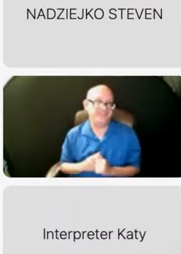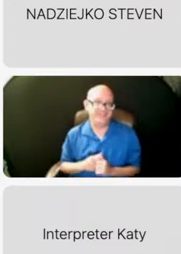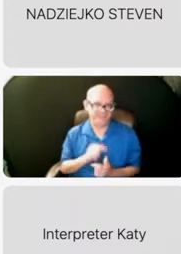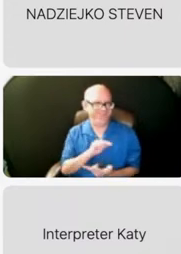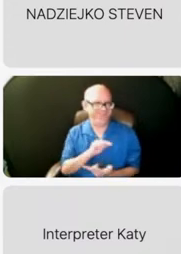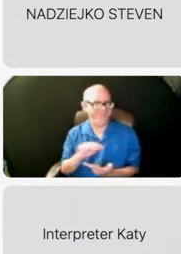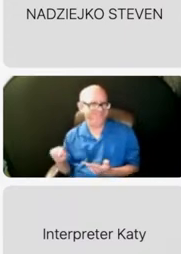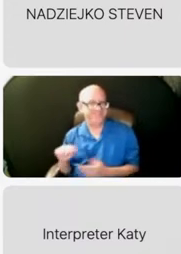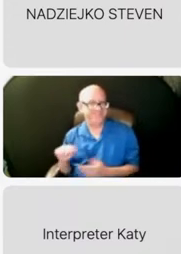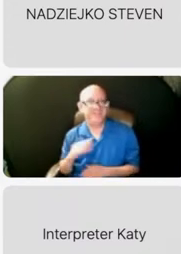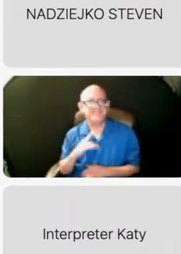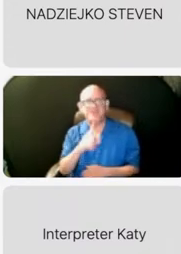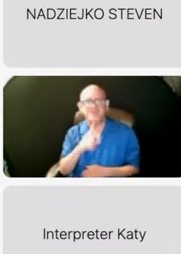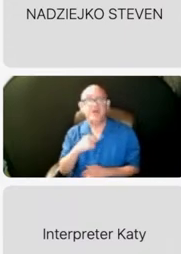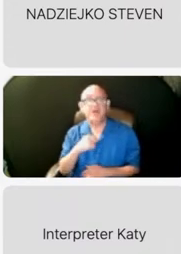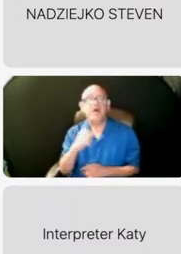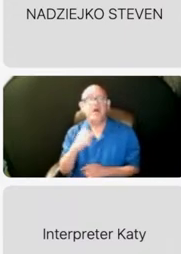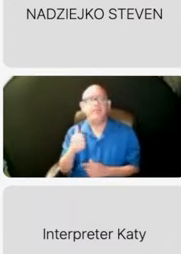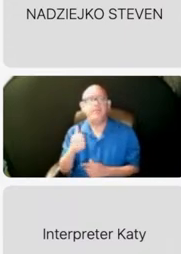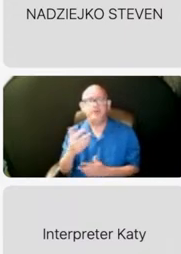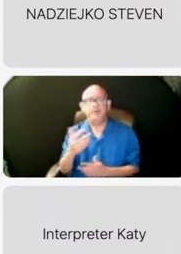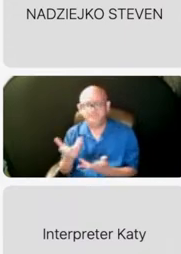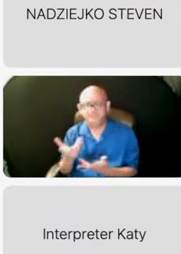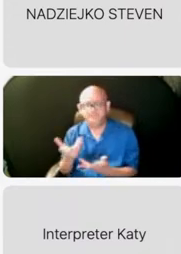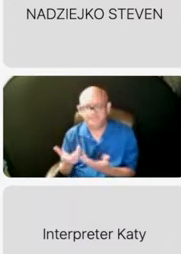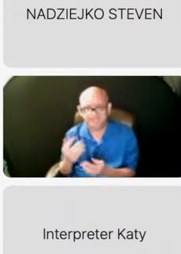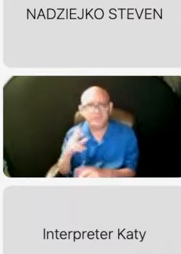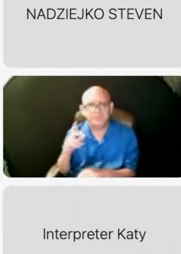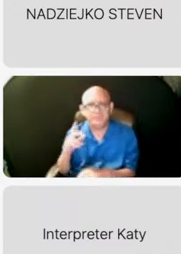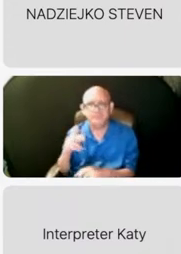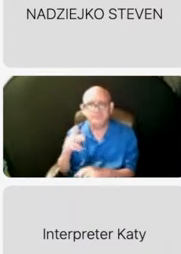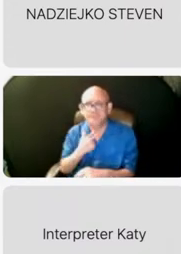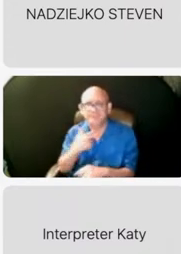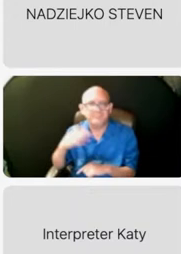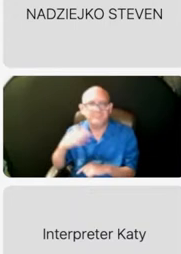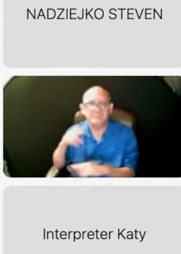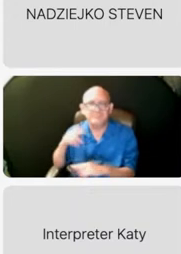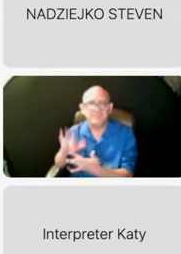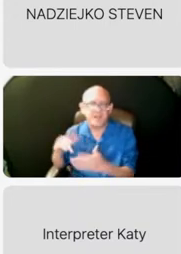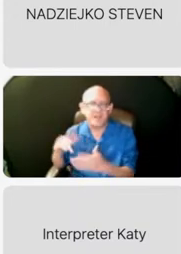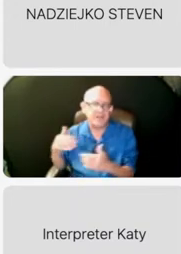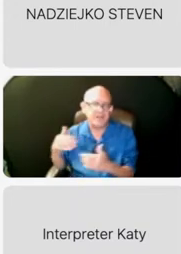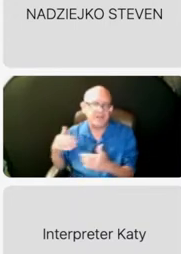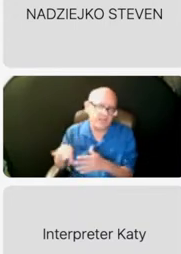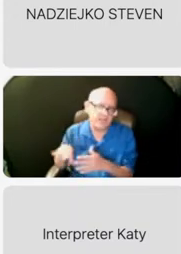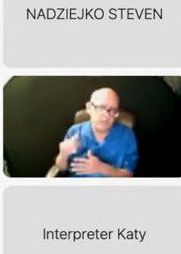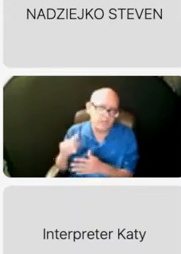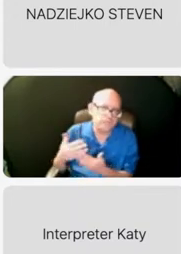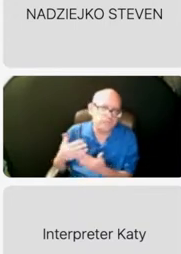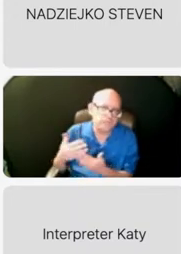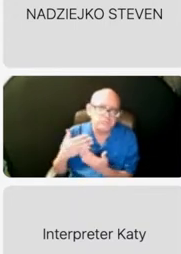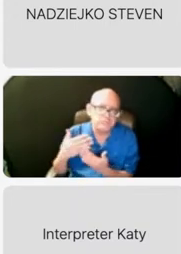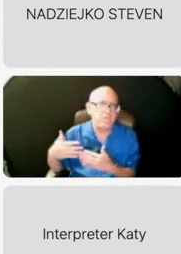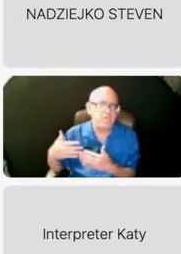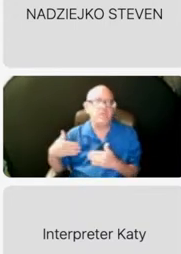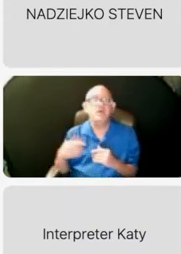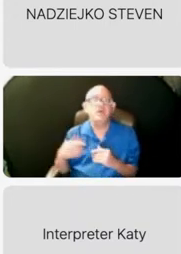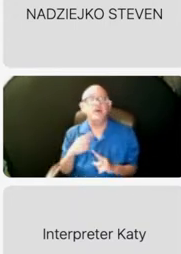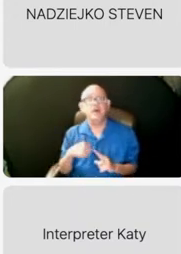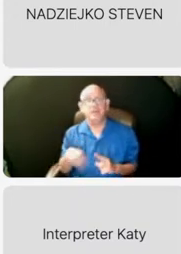others they were not able to get a hold of as of yet but i think it's really important to see that the programs do